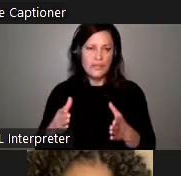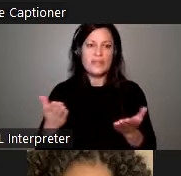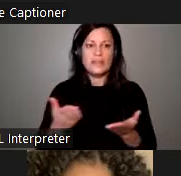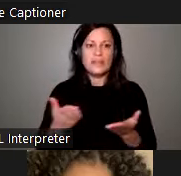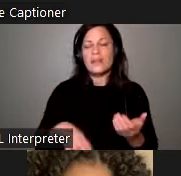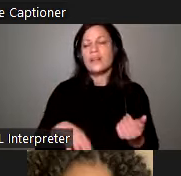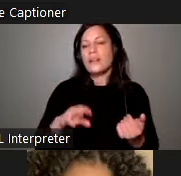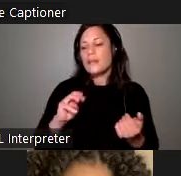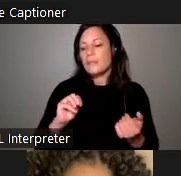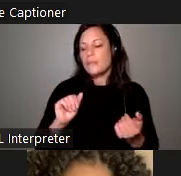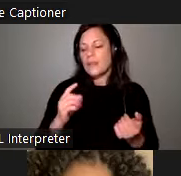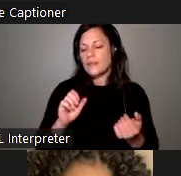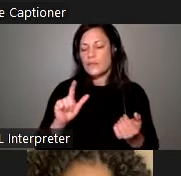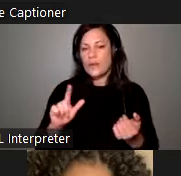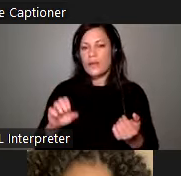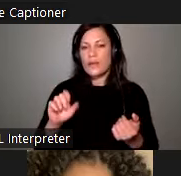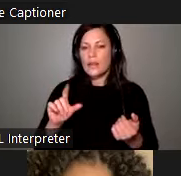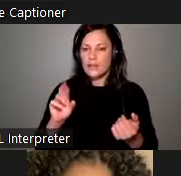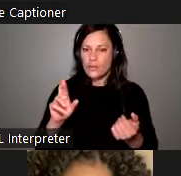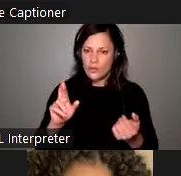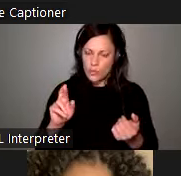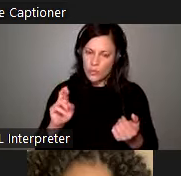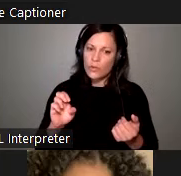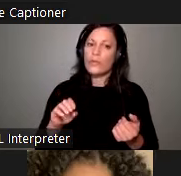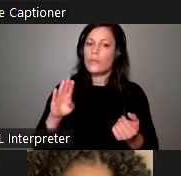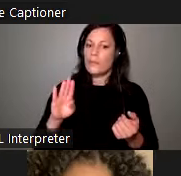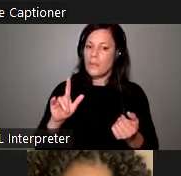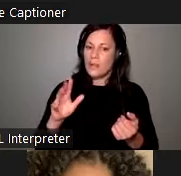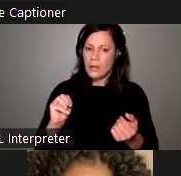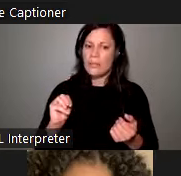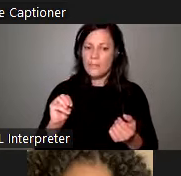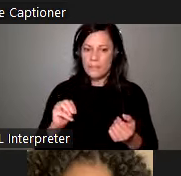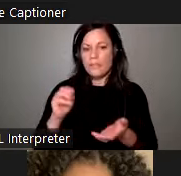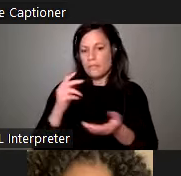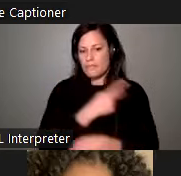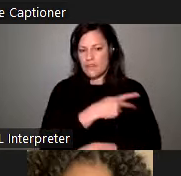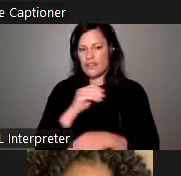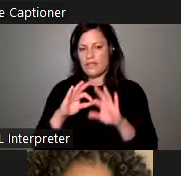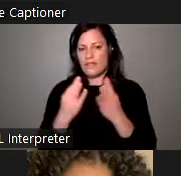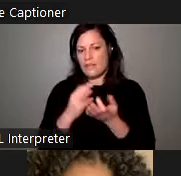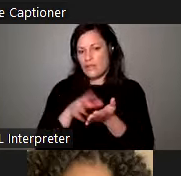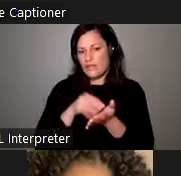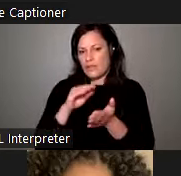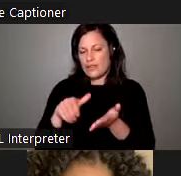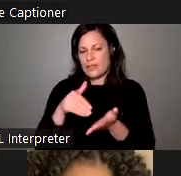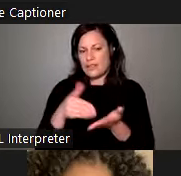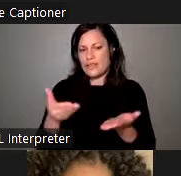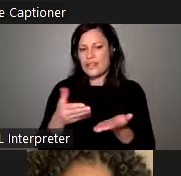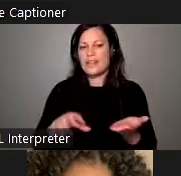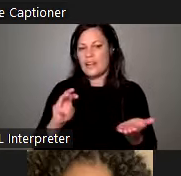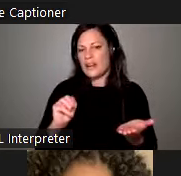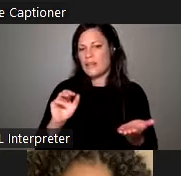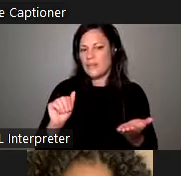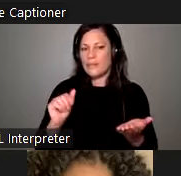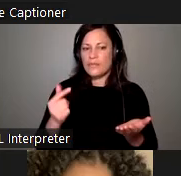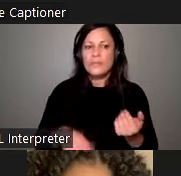and Eleanor Blum Patient Family Learning Center at Mass General. Today's program is part of our Disability Education Series, a